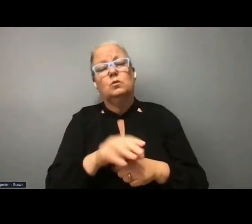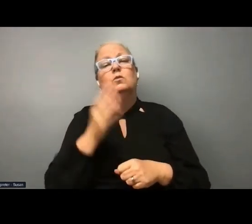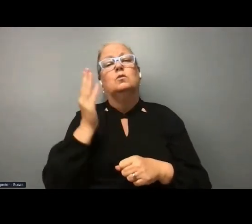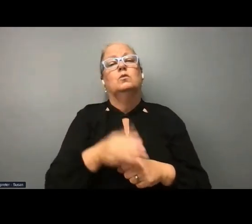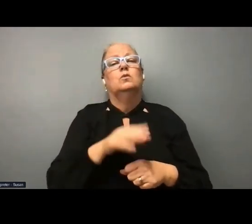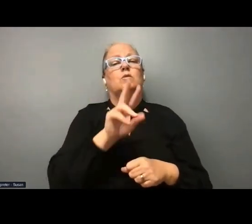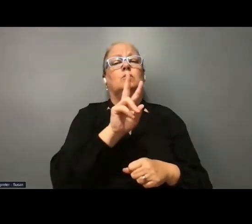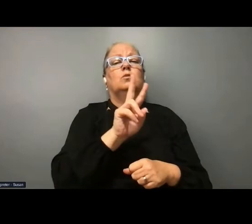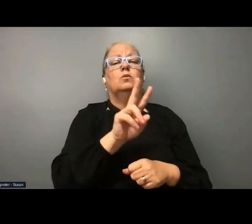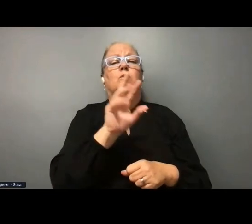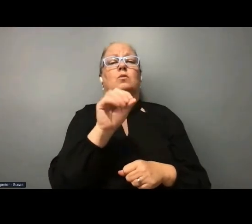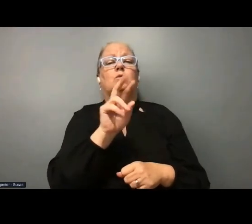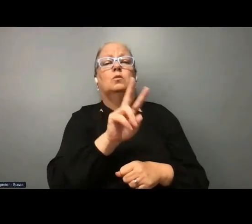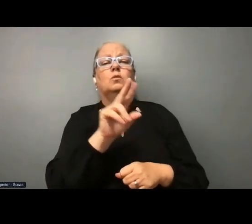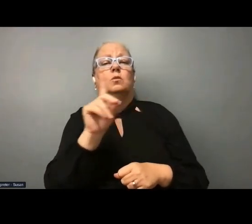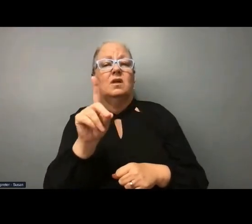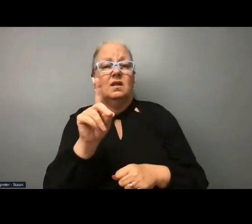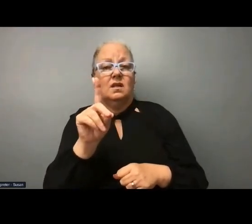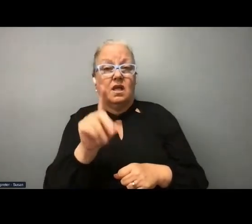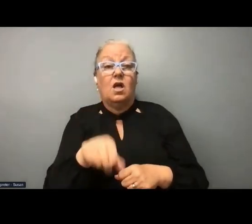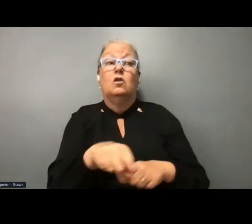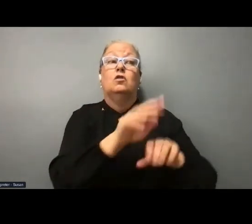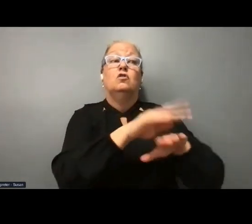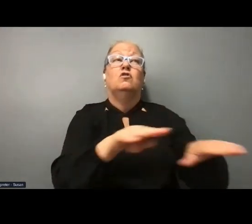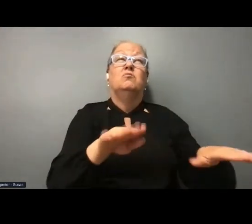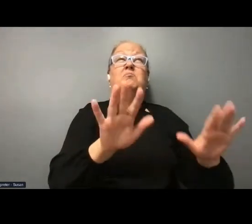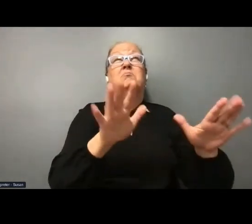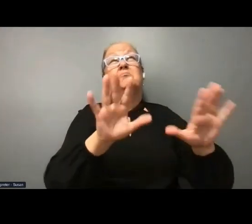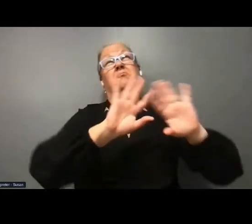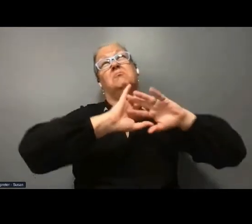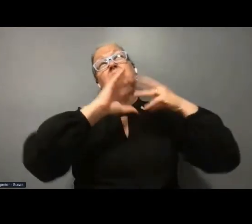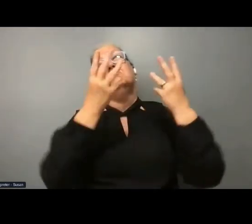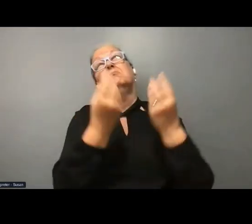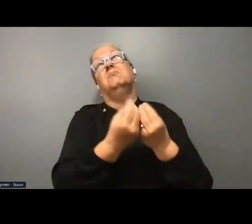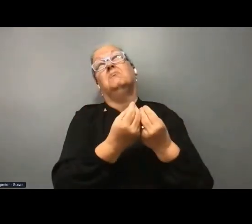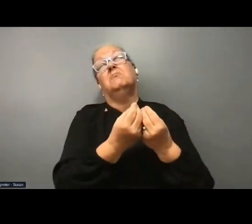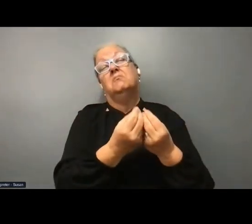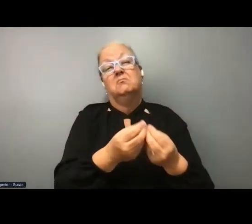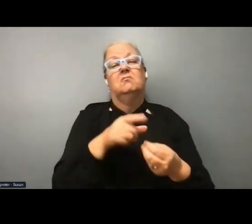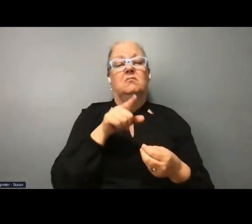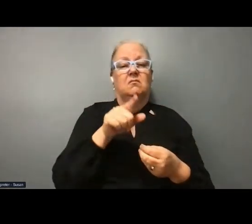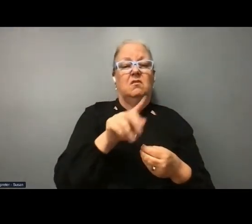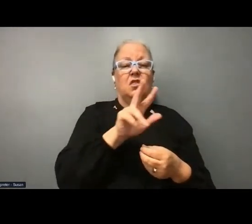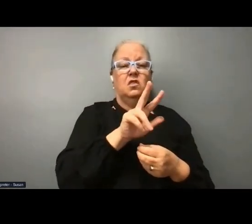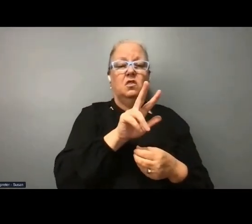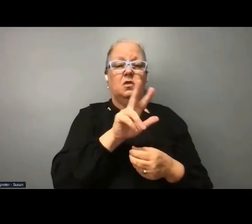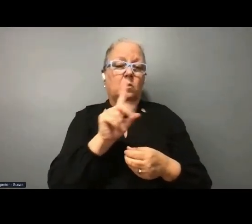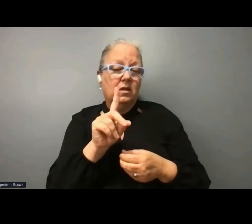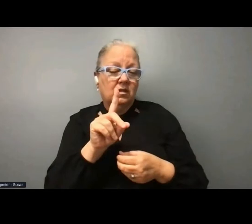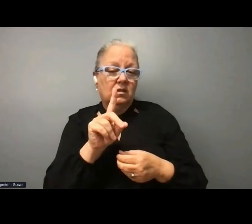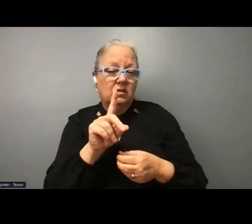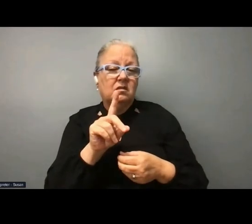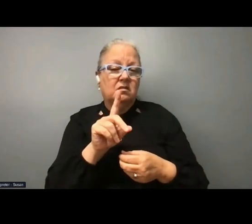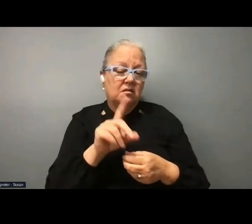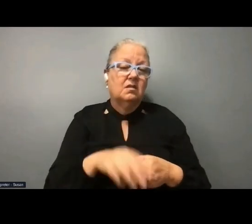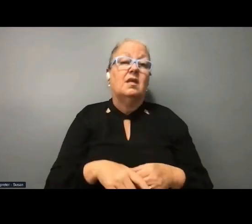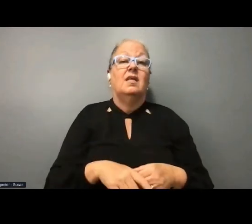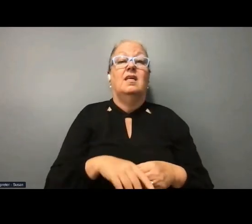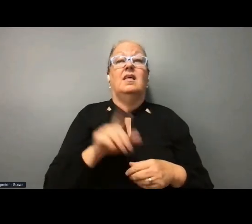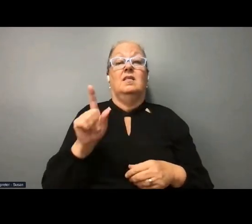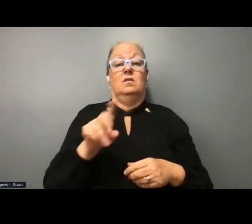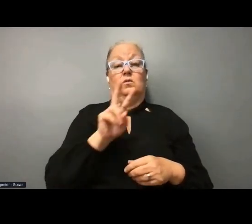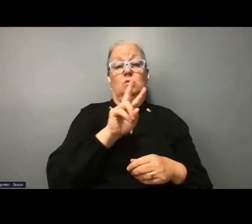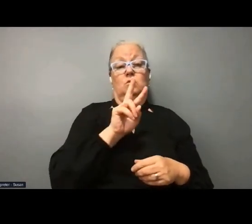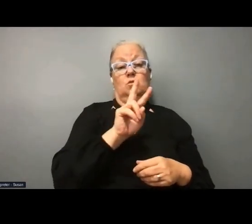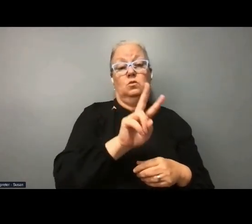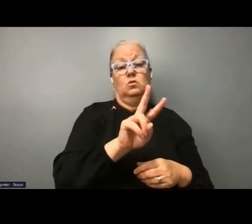30 feedbacks from children. While in August 2022, in 1 month, we were able